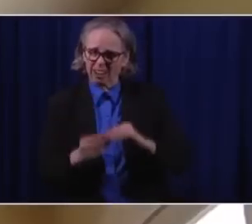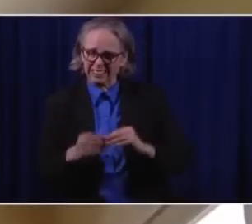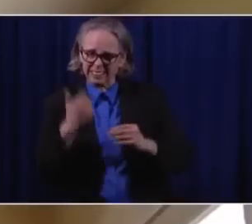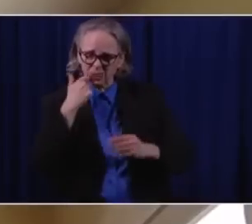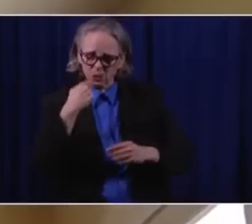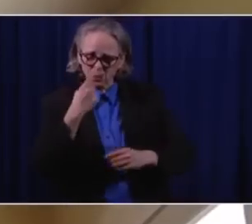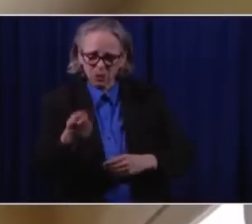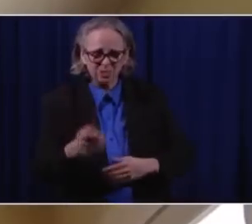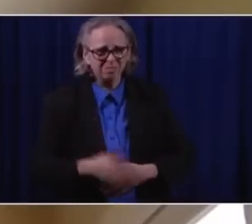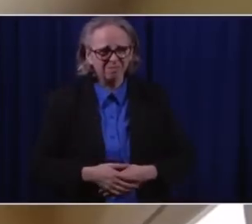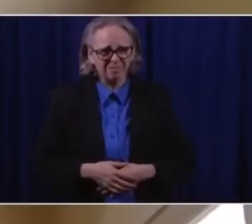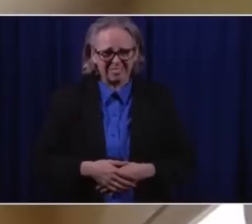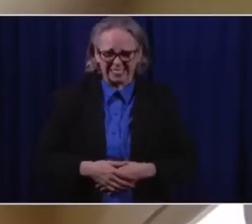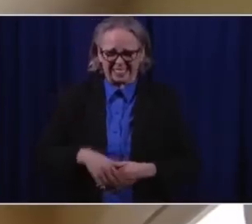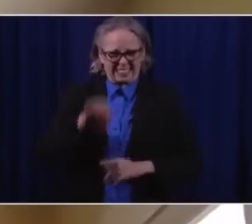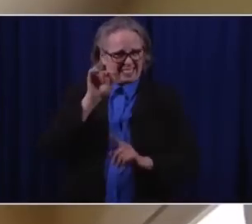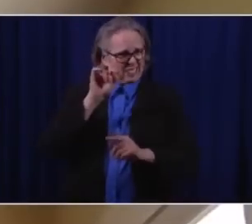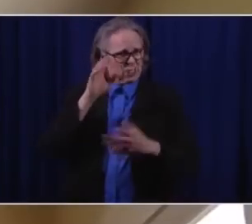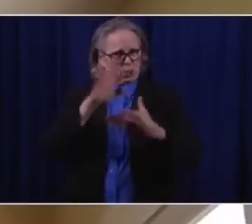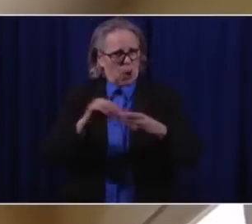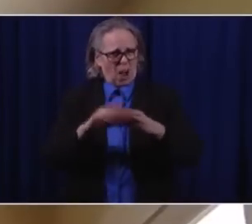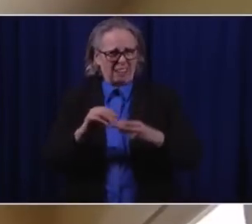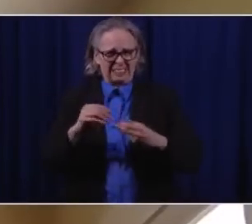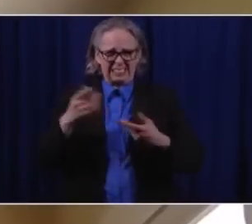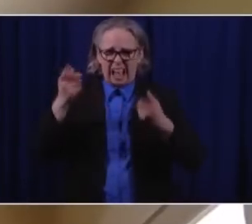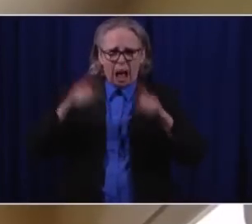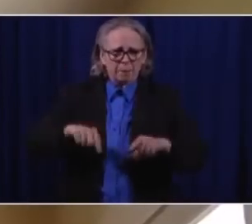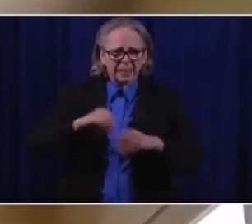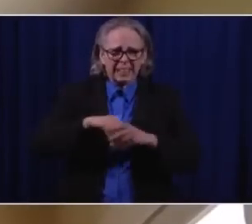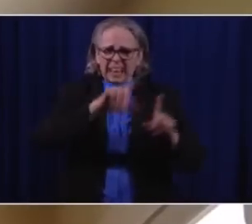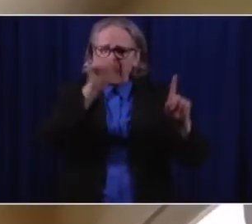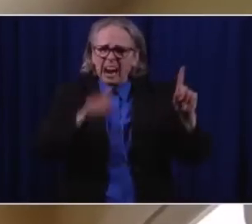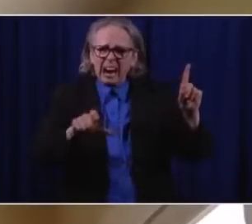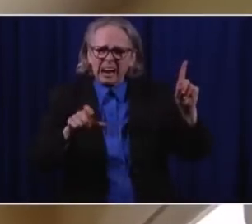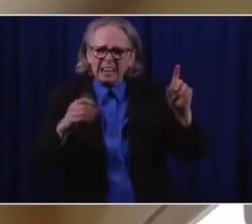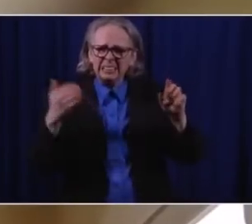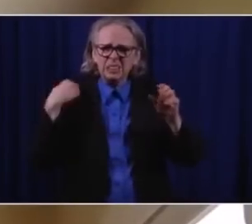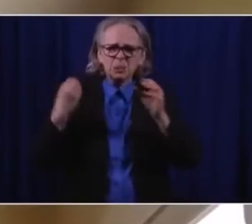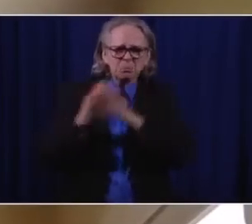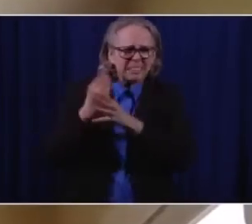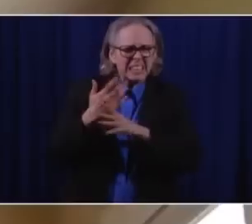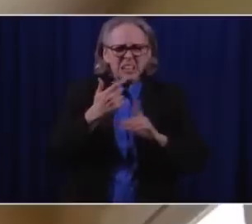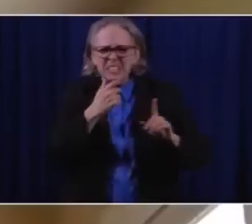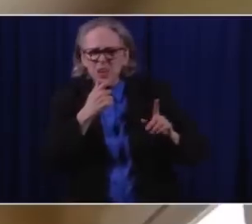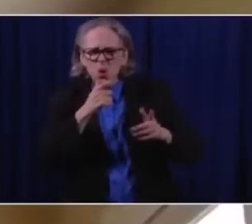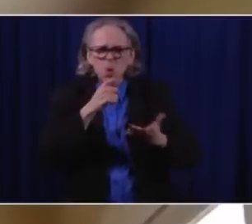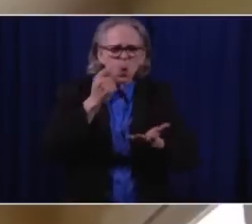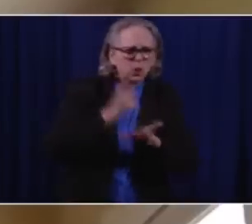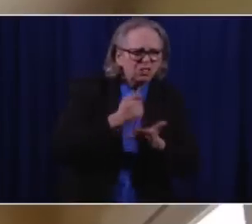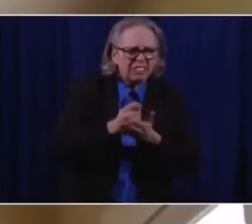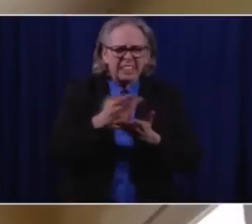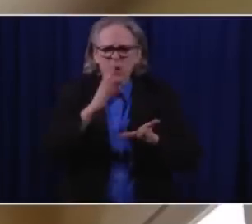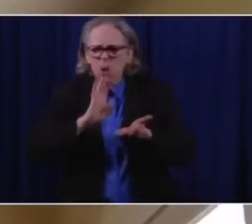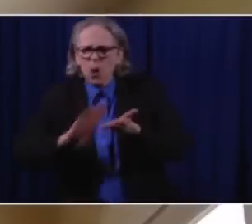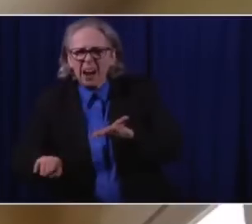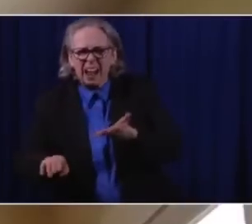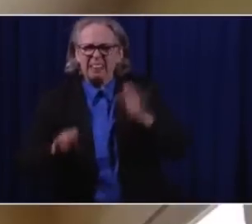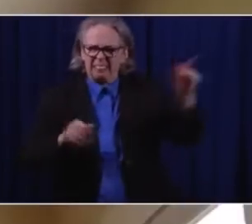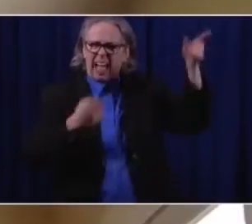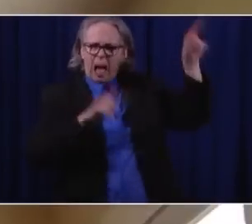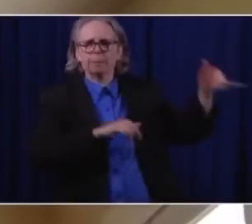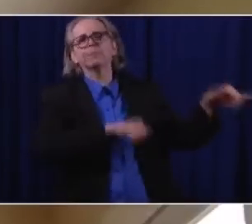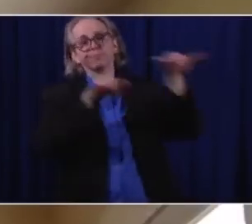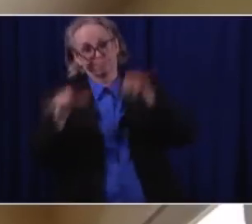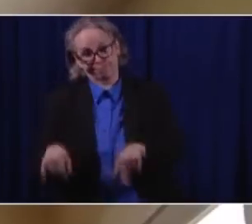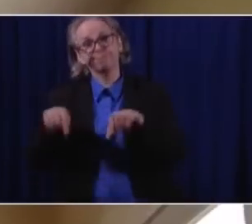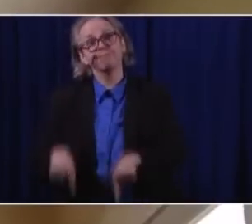that. I wish I had a crystal ball and could tell you that it would be some defined time from now, but it's not far